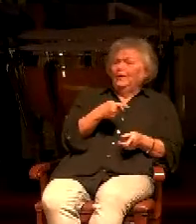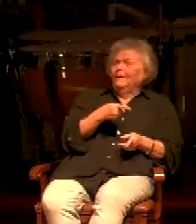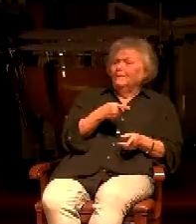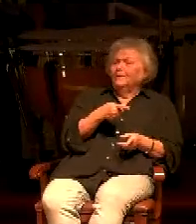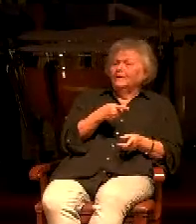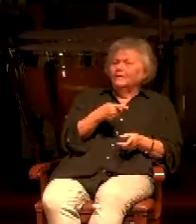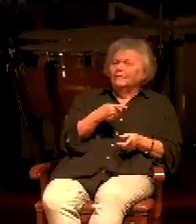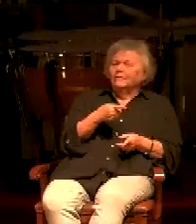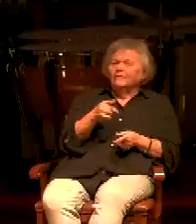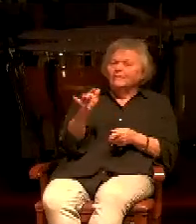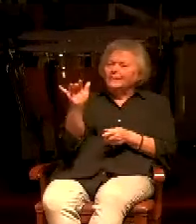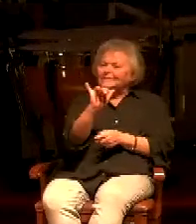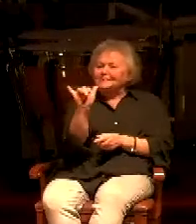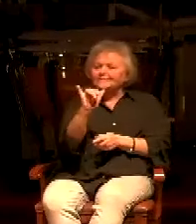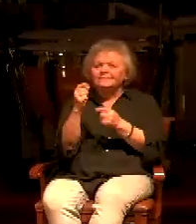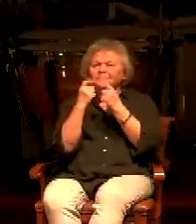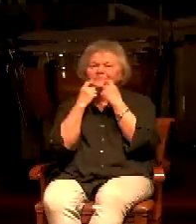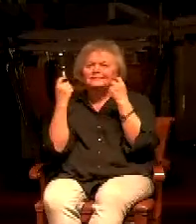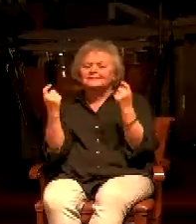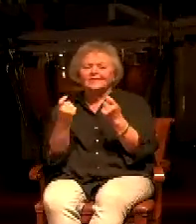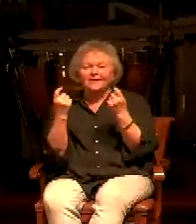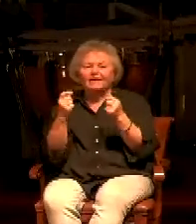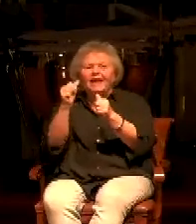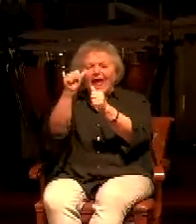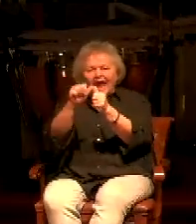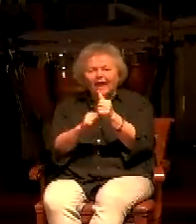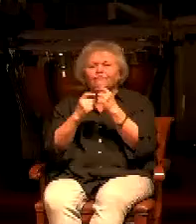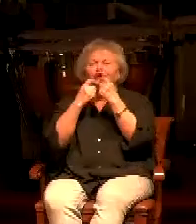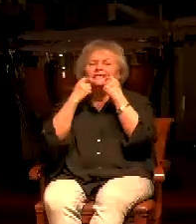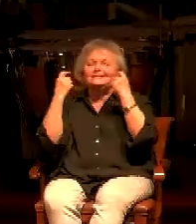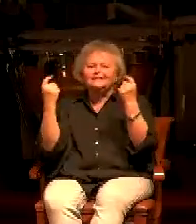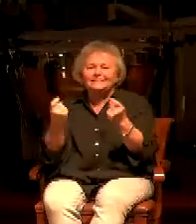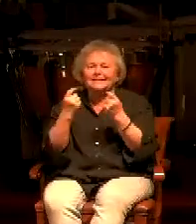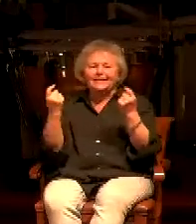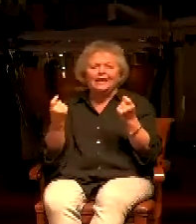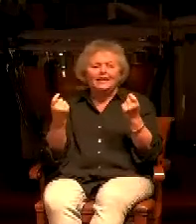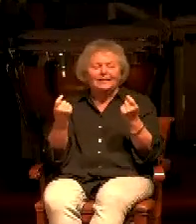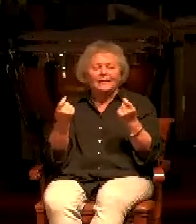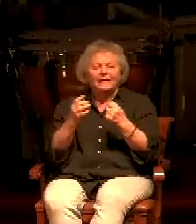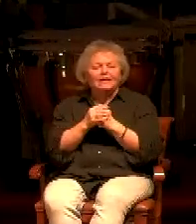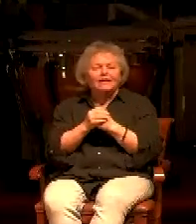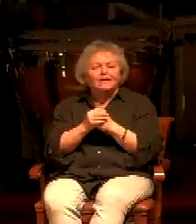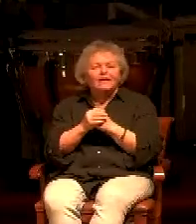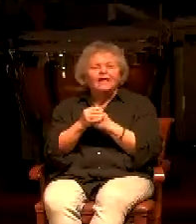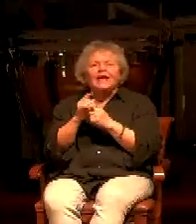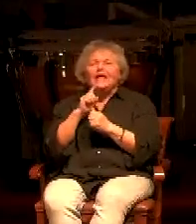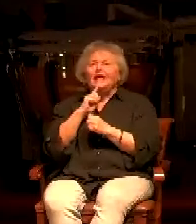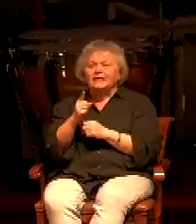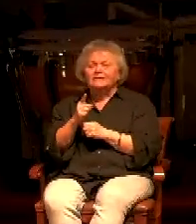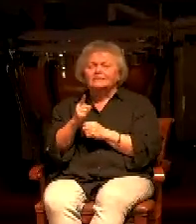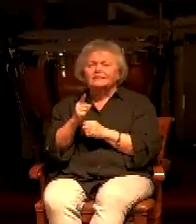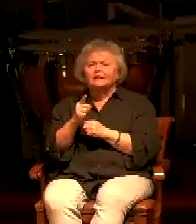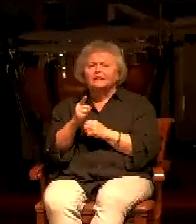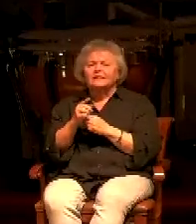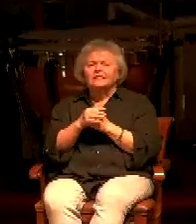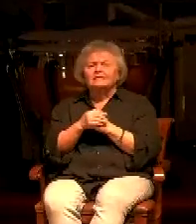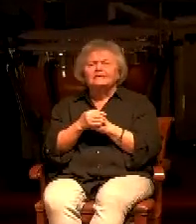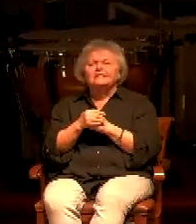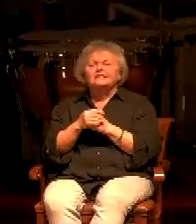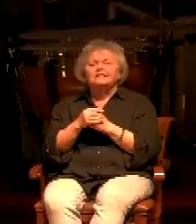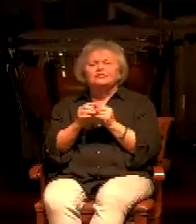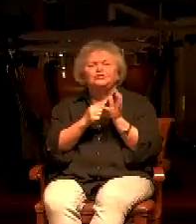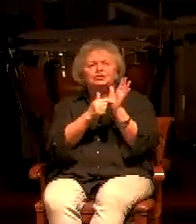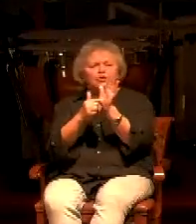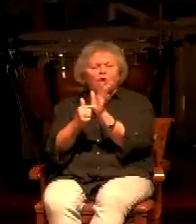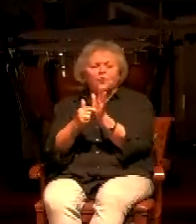is. Every sin you ever commit is a declaration that Jesus is not in charge, but you are. Every sin that you ever commit